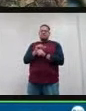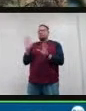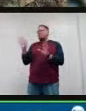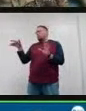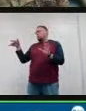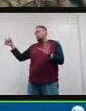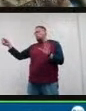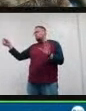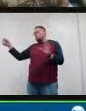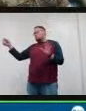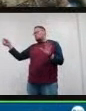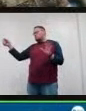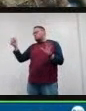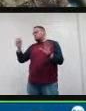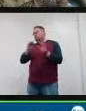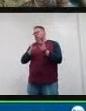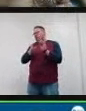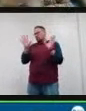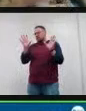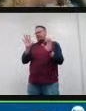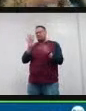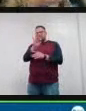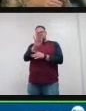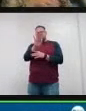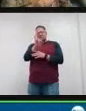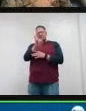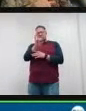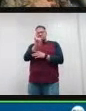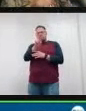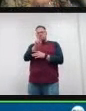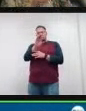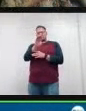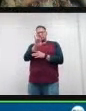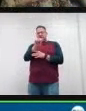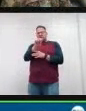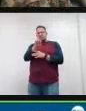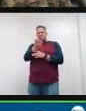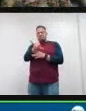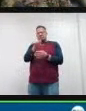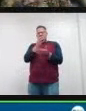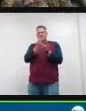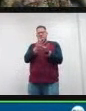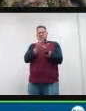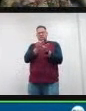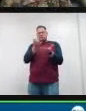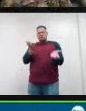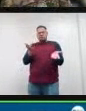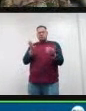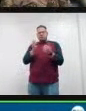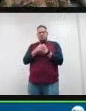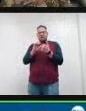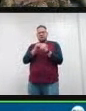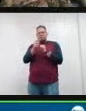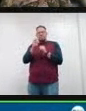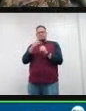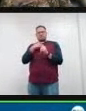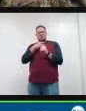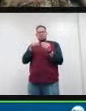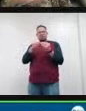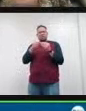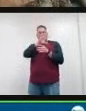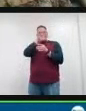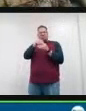Satya. I want to get clarity on the word fiduciary with the rest of the board. How are other board members feeling about the inclusion of the